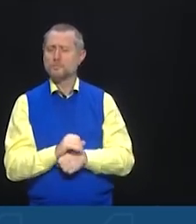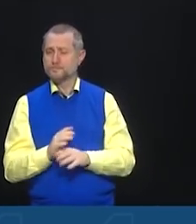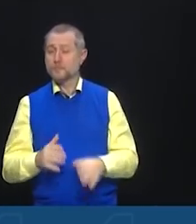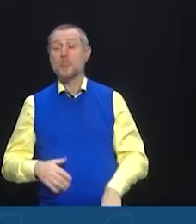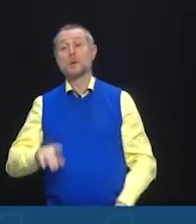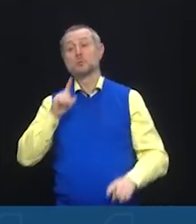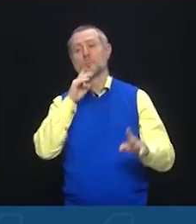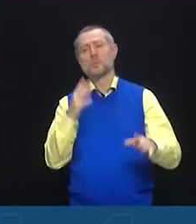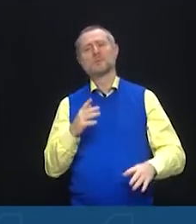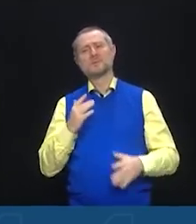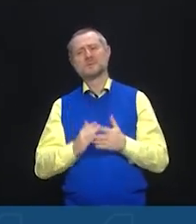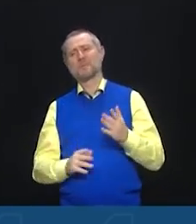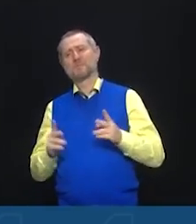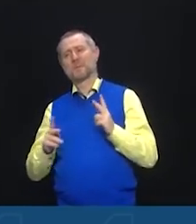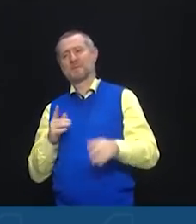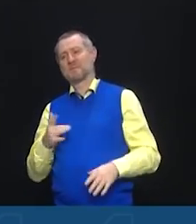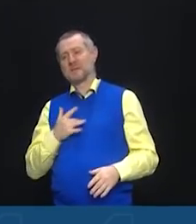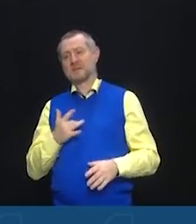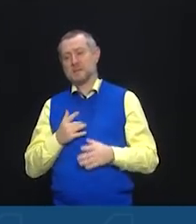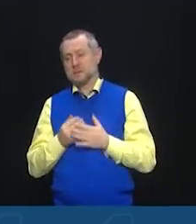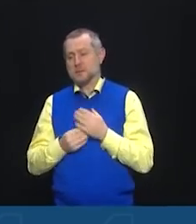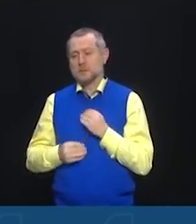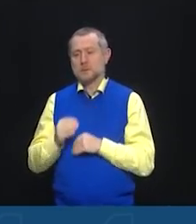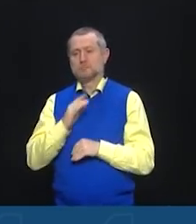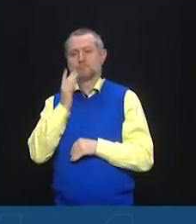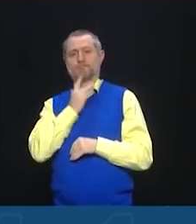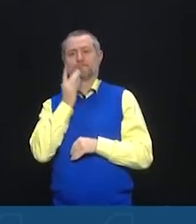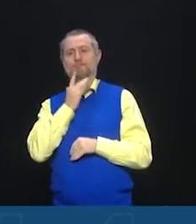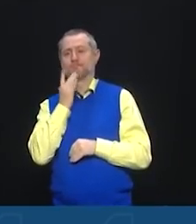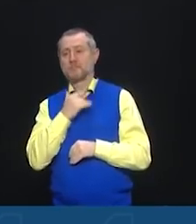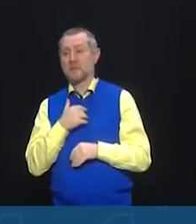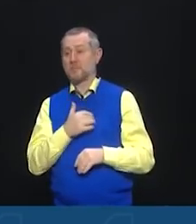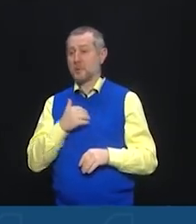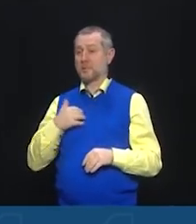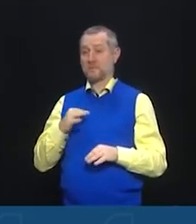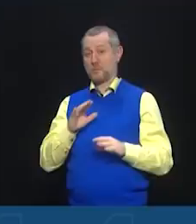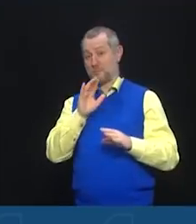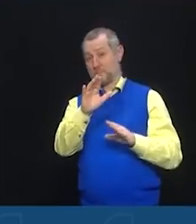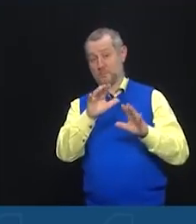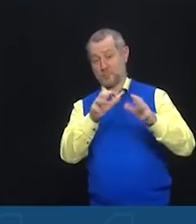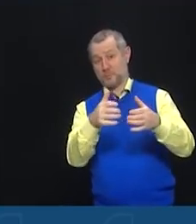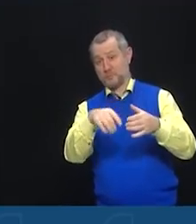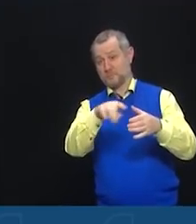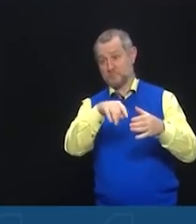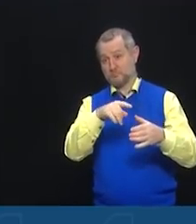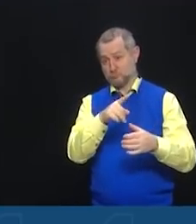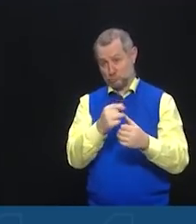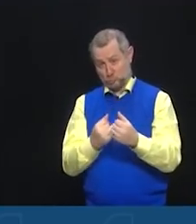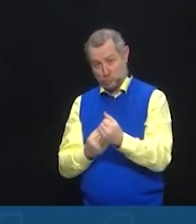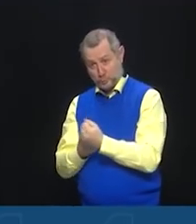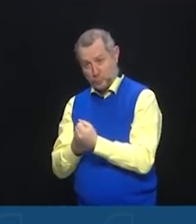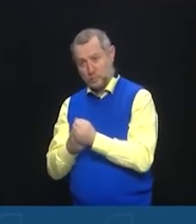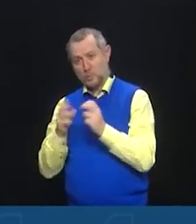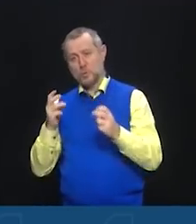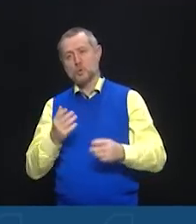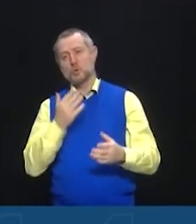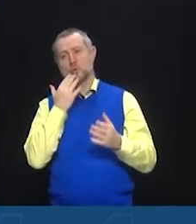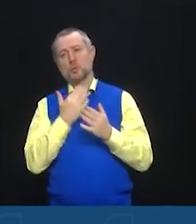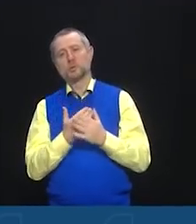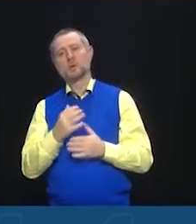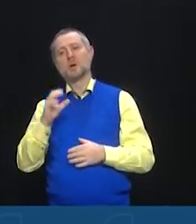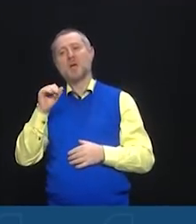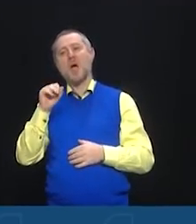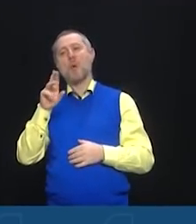still feel somewhat financially insecure, and a lot of members of your party have called for you to support the Good Cause Eviction Bill, and one of your